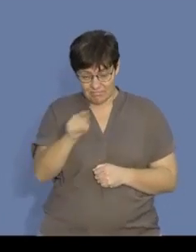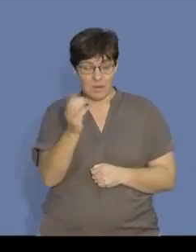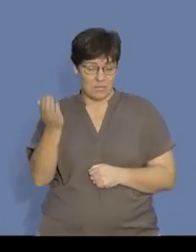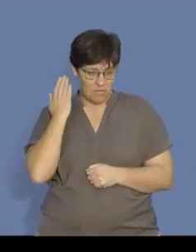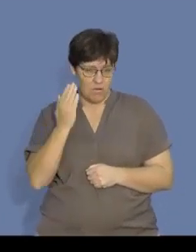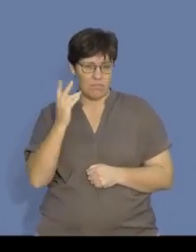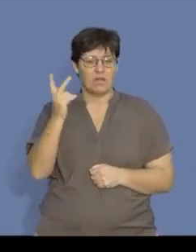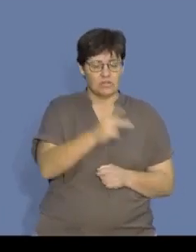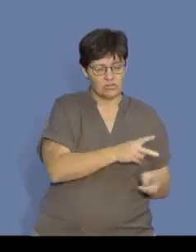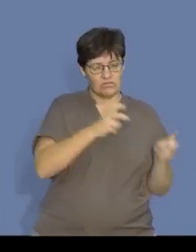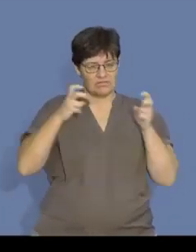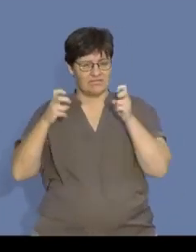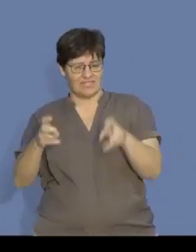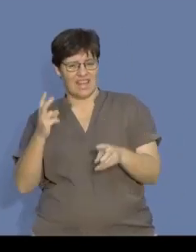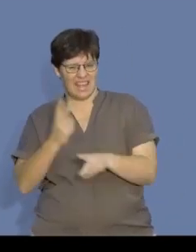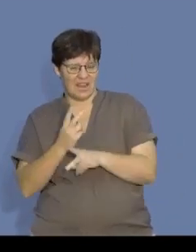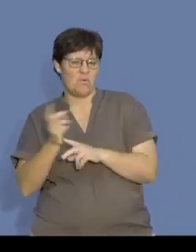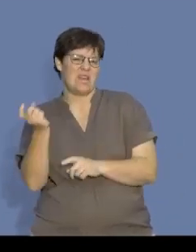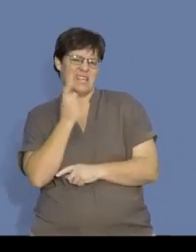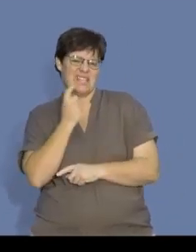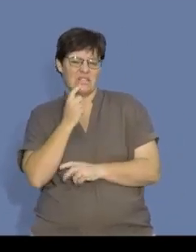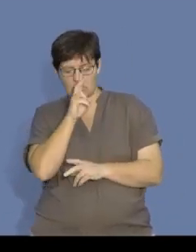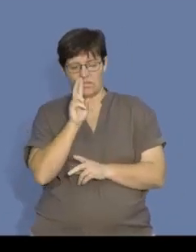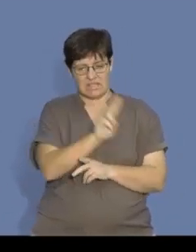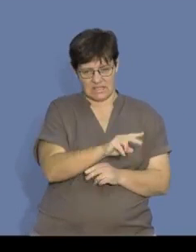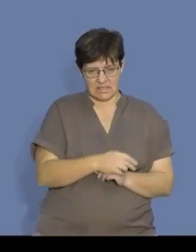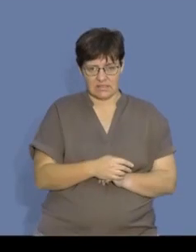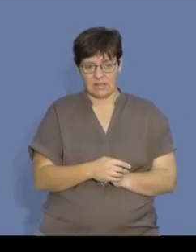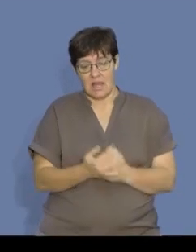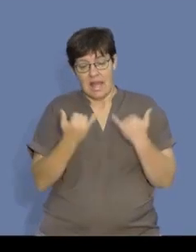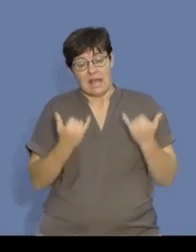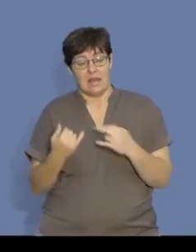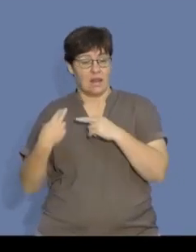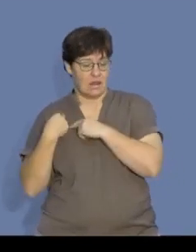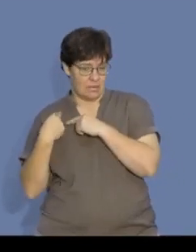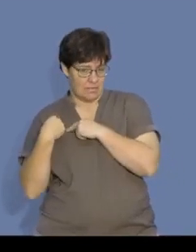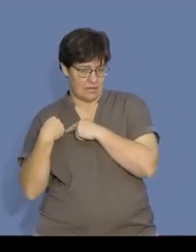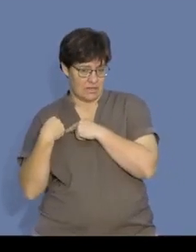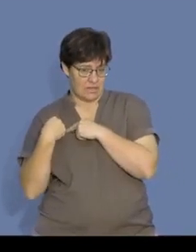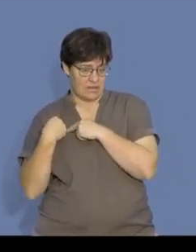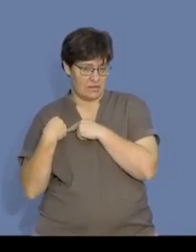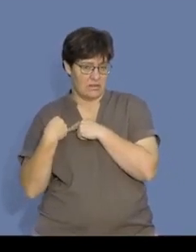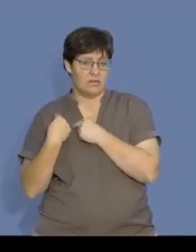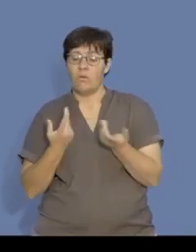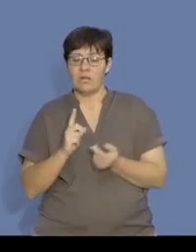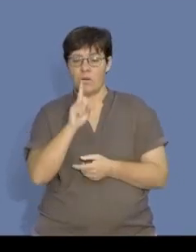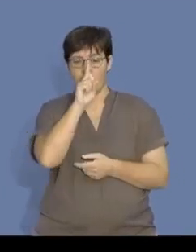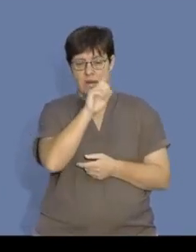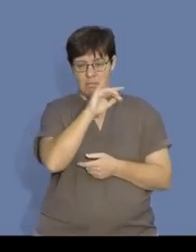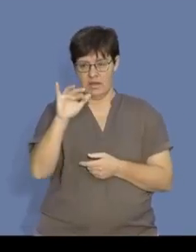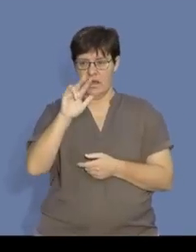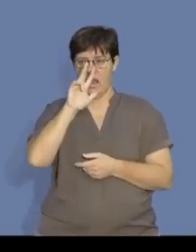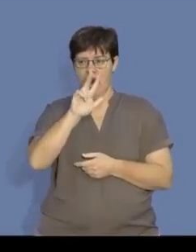just duplicating the slide so it's easy for me. My current liability is given to me at